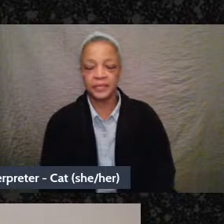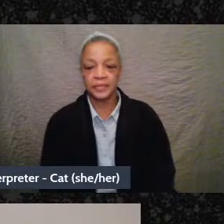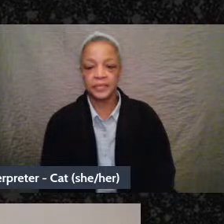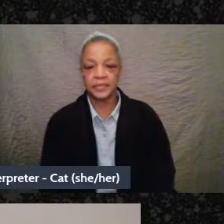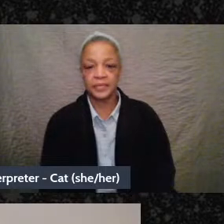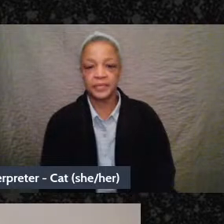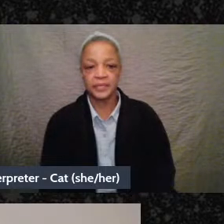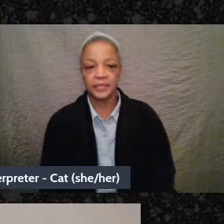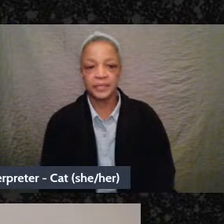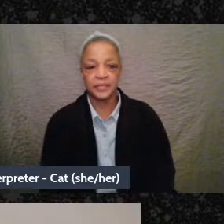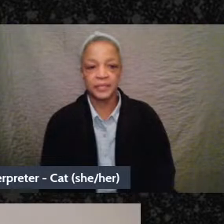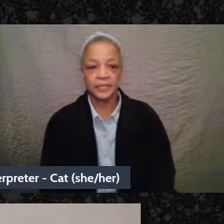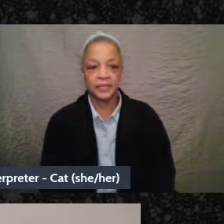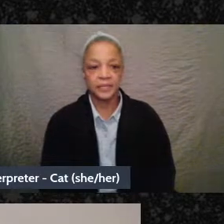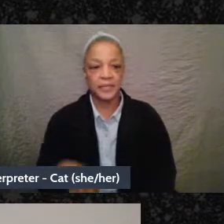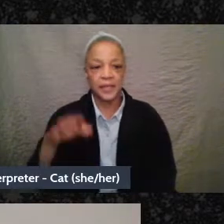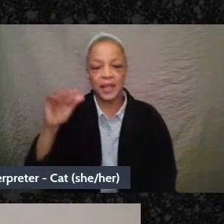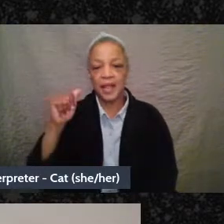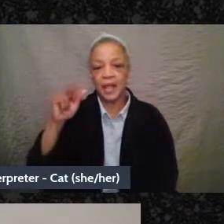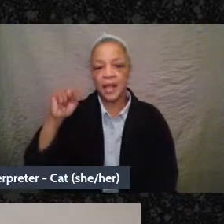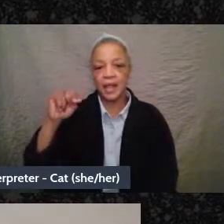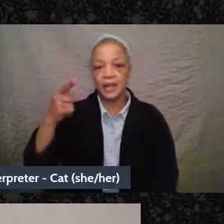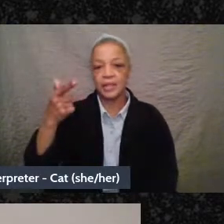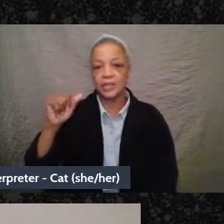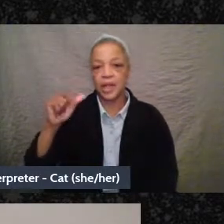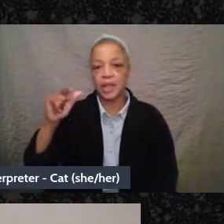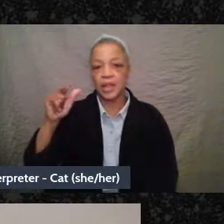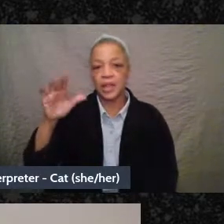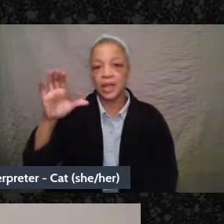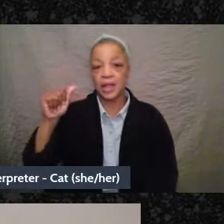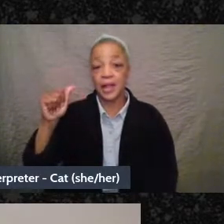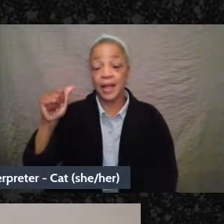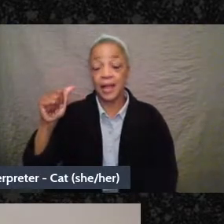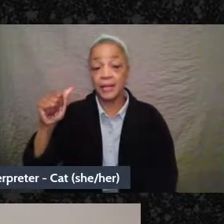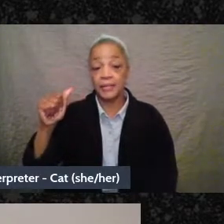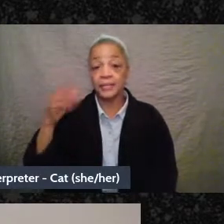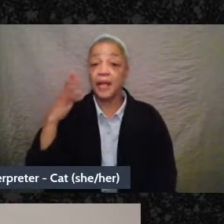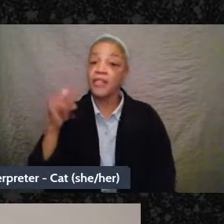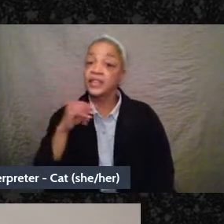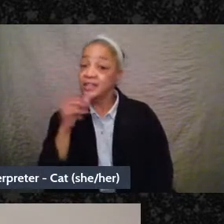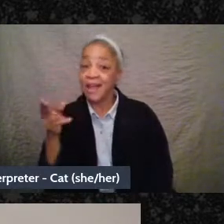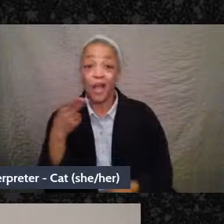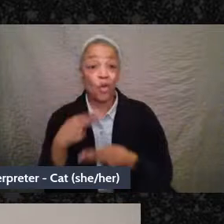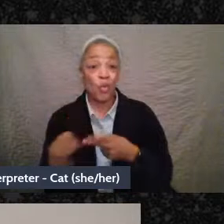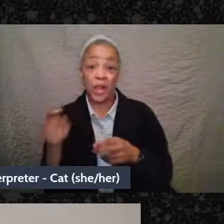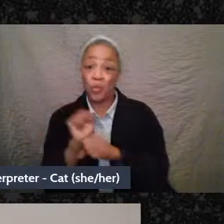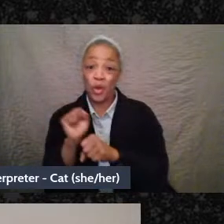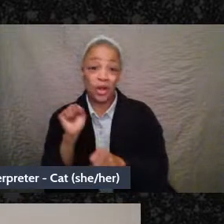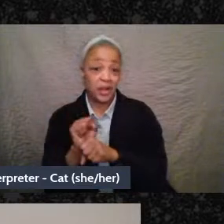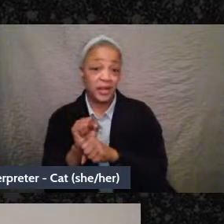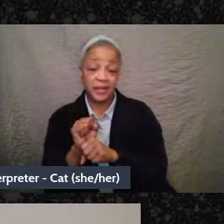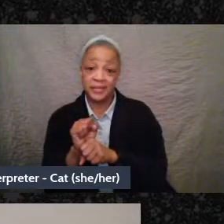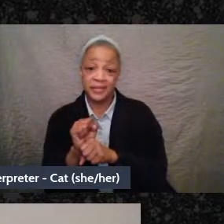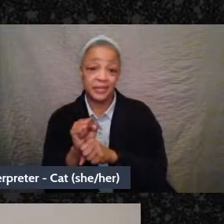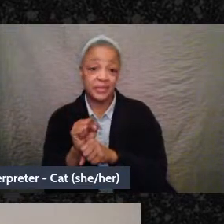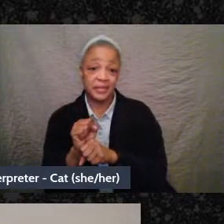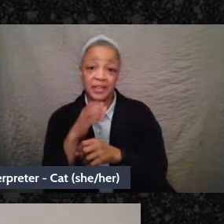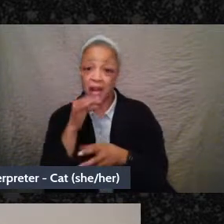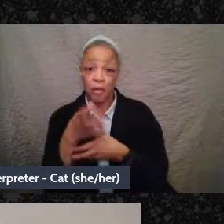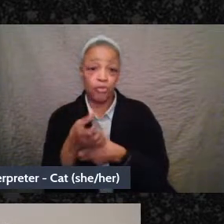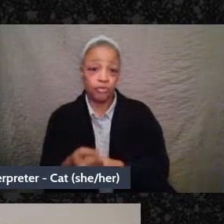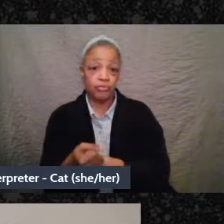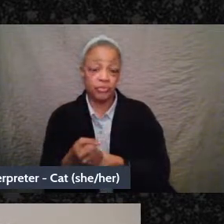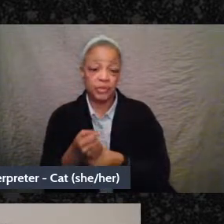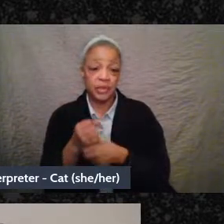Yes, one thing I would add, Dean, to what you were saying about like this is not quick work and like elected's pressure. Like, to me, it's a much more interesting thing to think about,